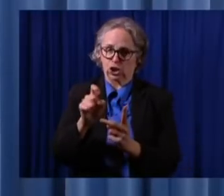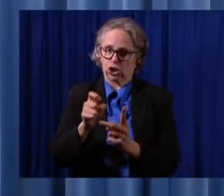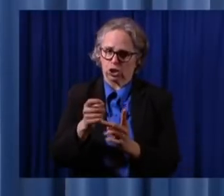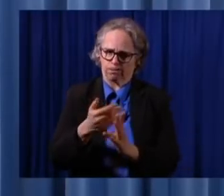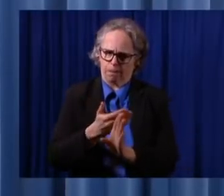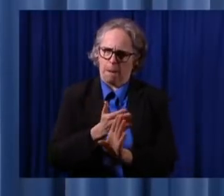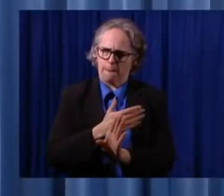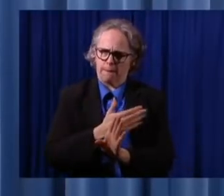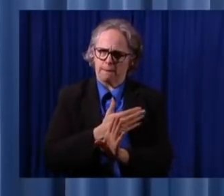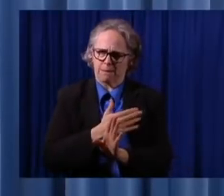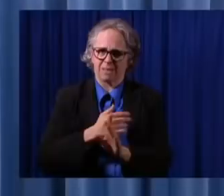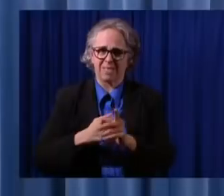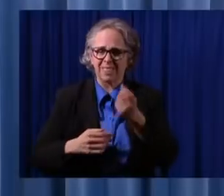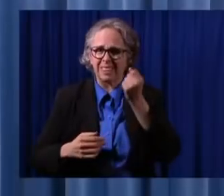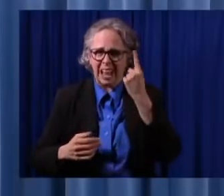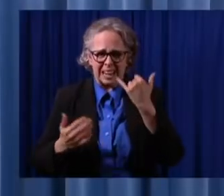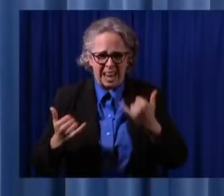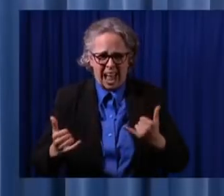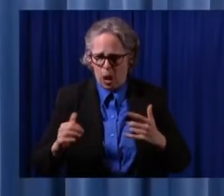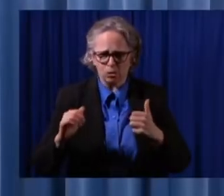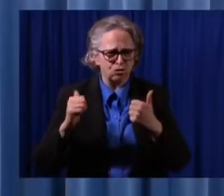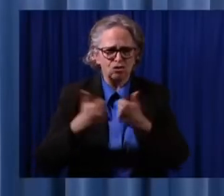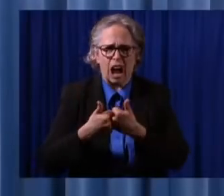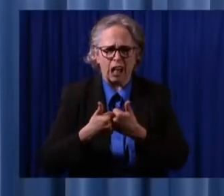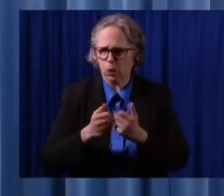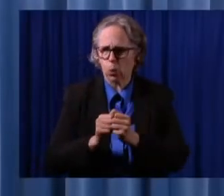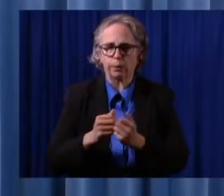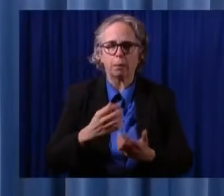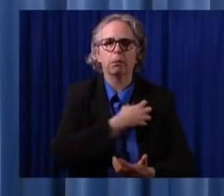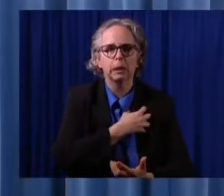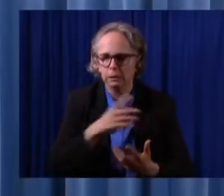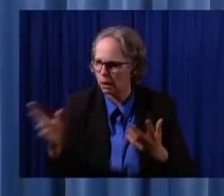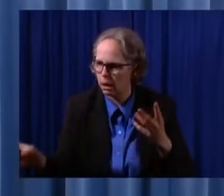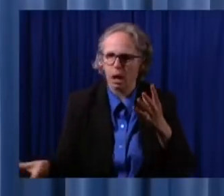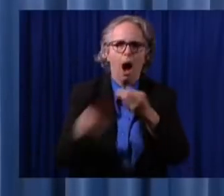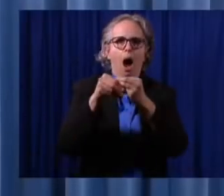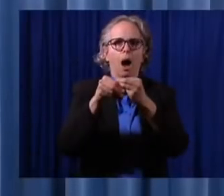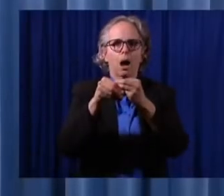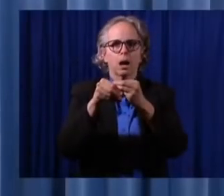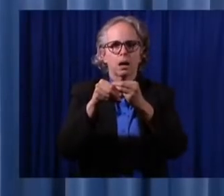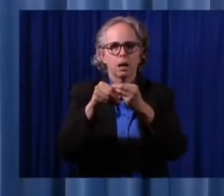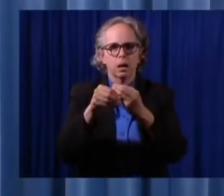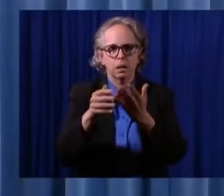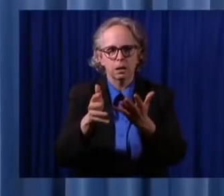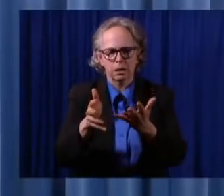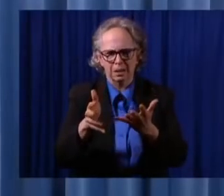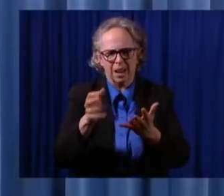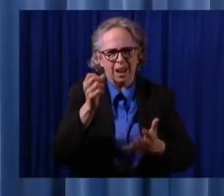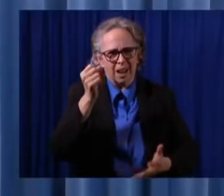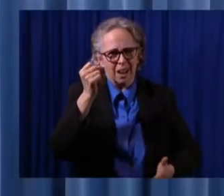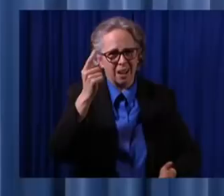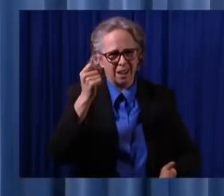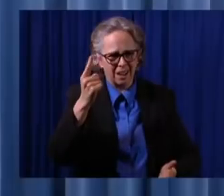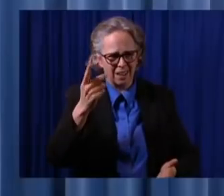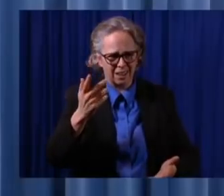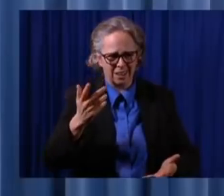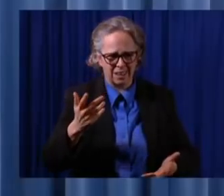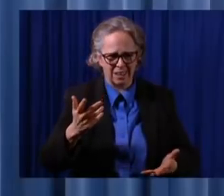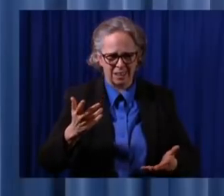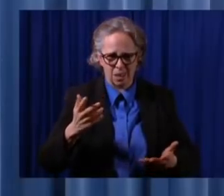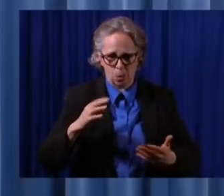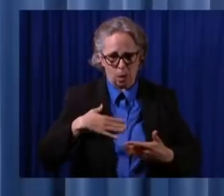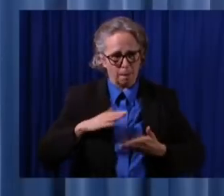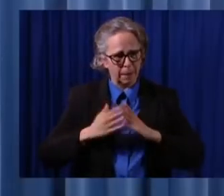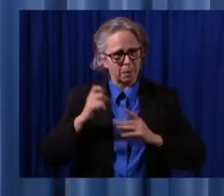So governing is about making choices. When you elect a governor, when you elect a legislature, you elect a president, it's about people